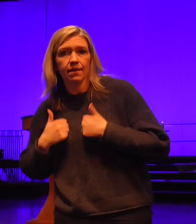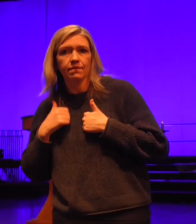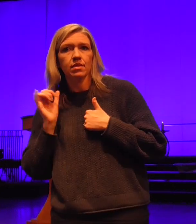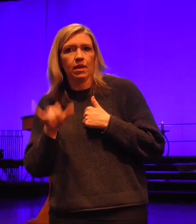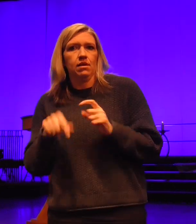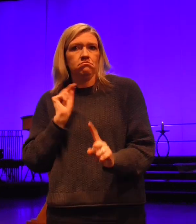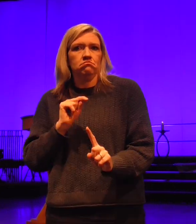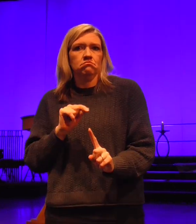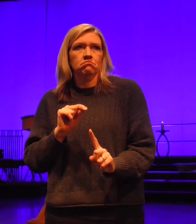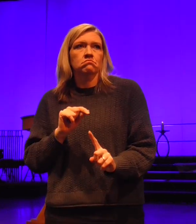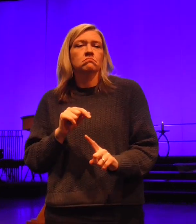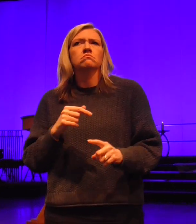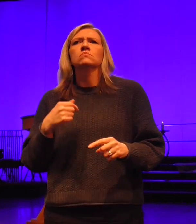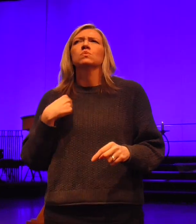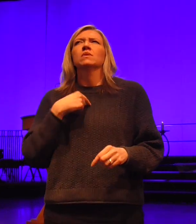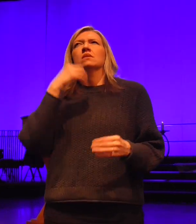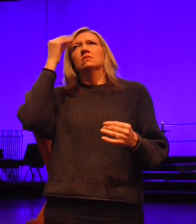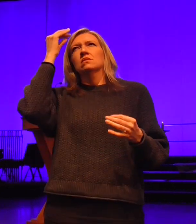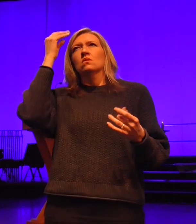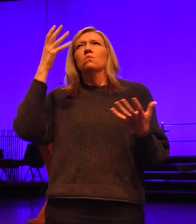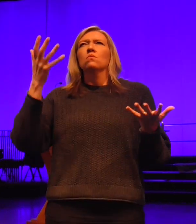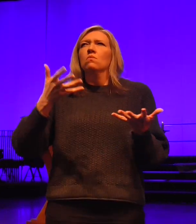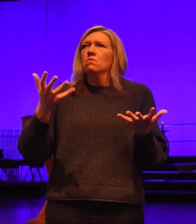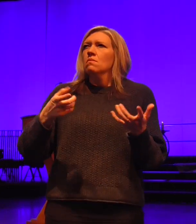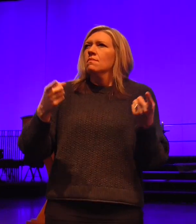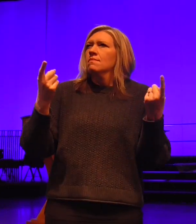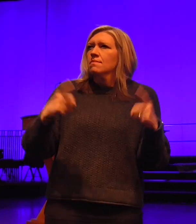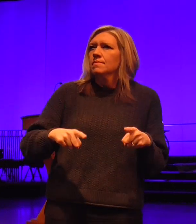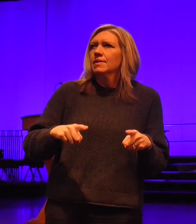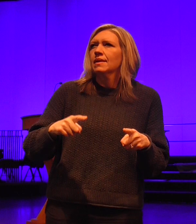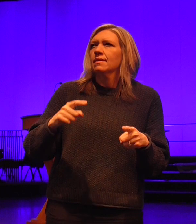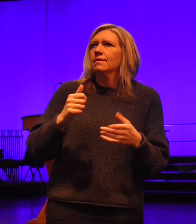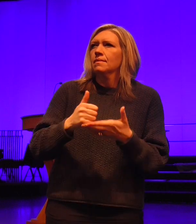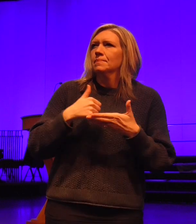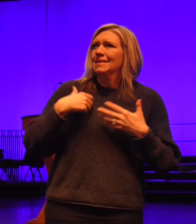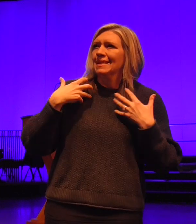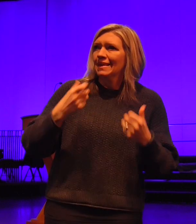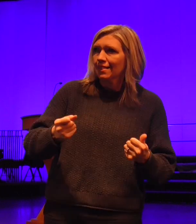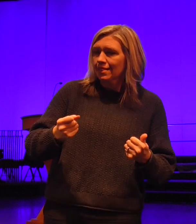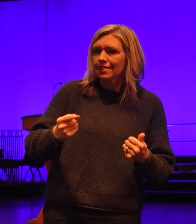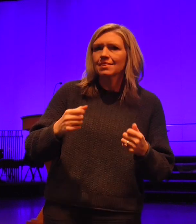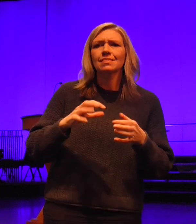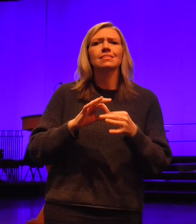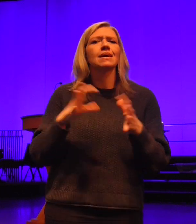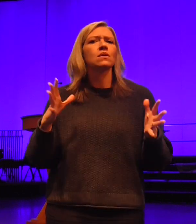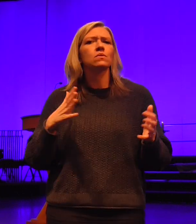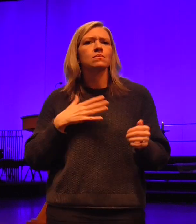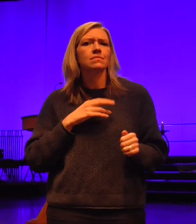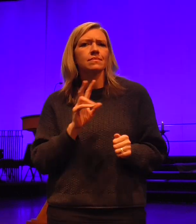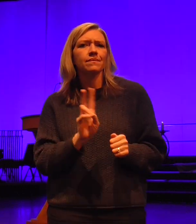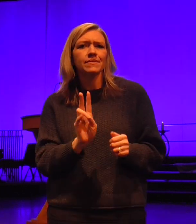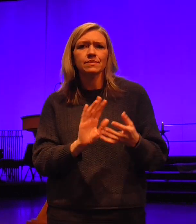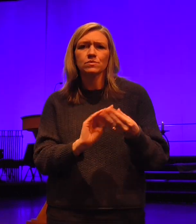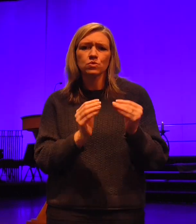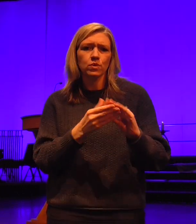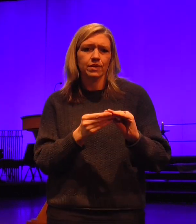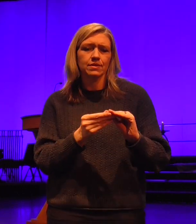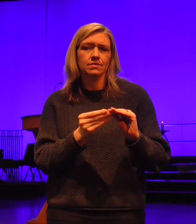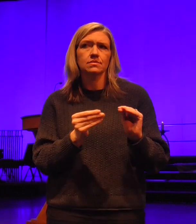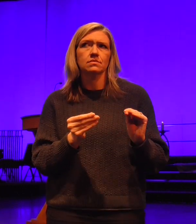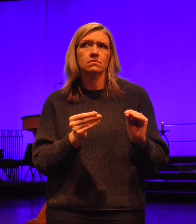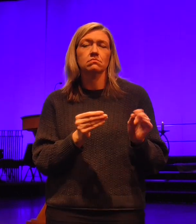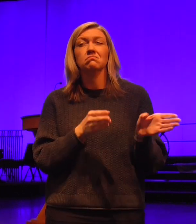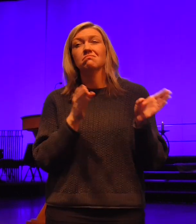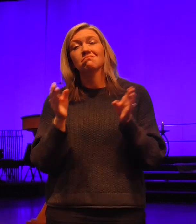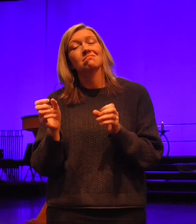what has to happen for me to heal and let go of my own victim story, we find